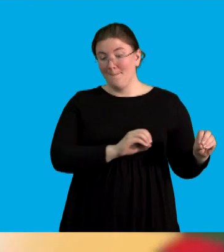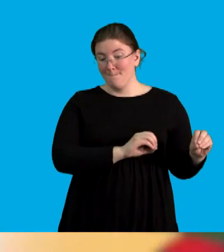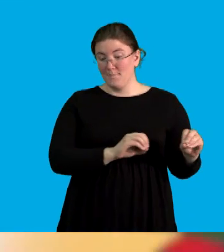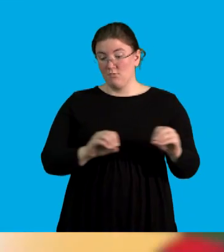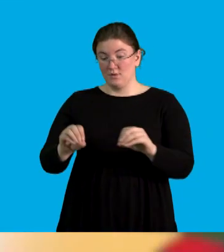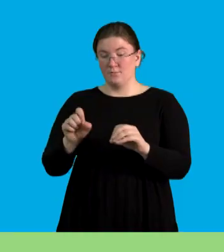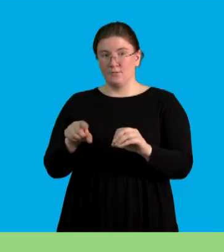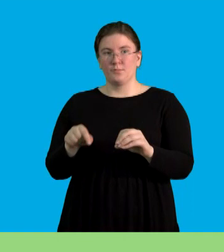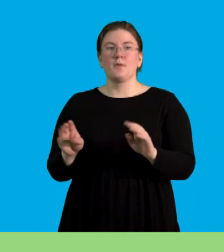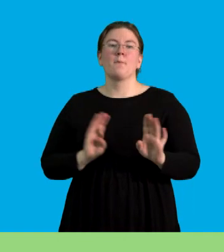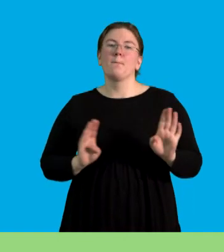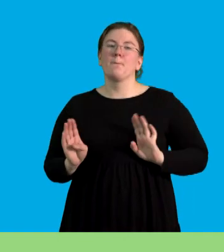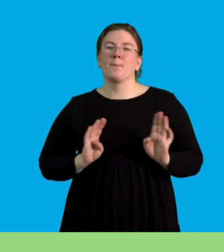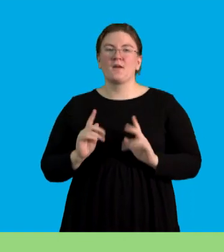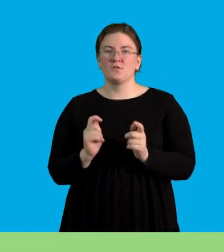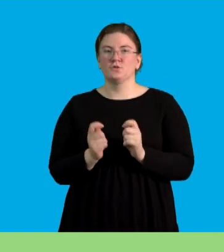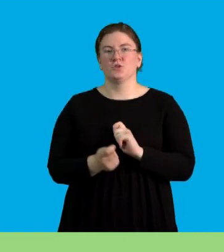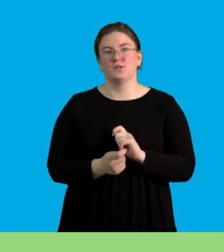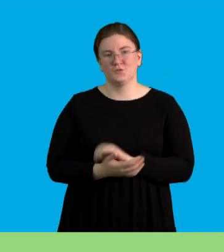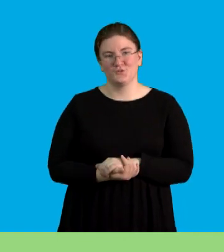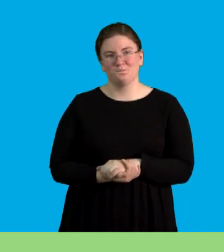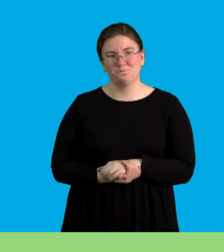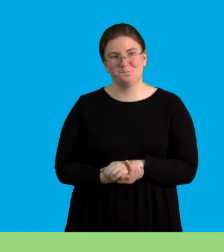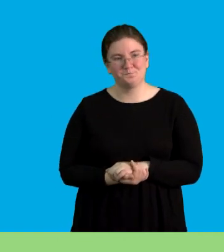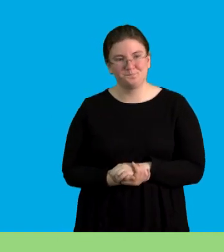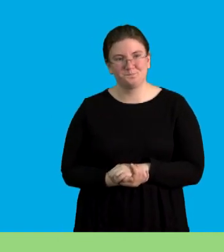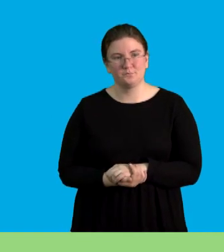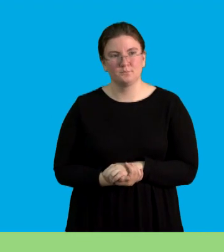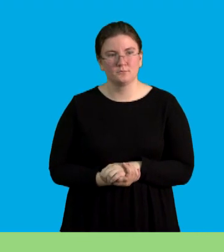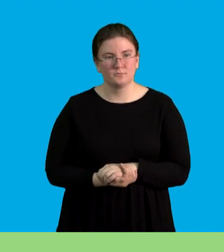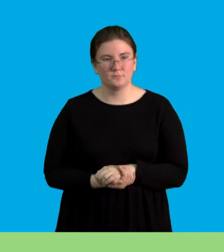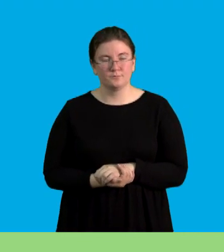Migration is also a behavioral adaptation.